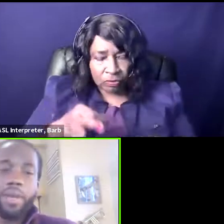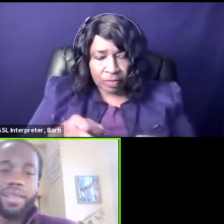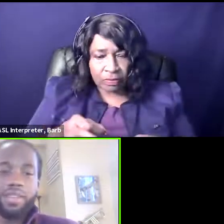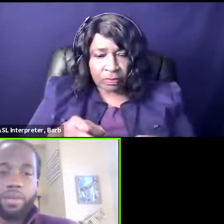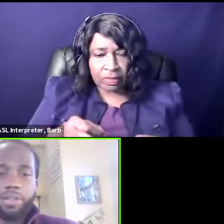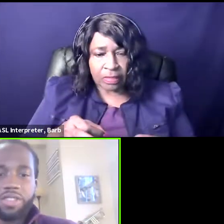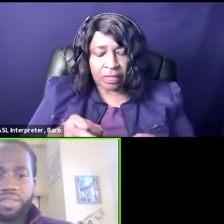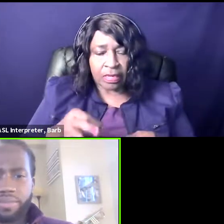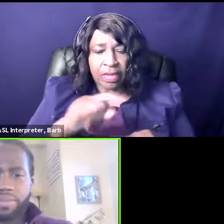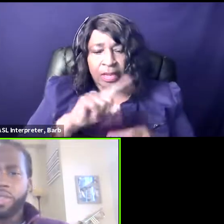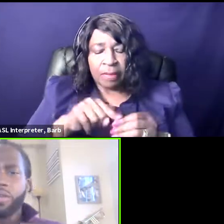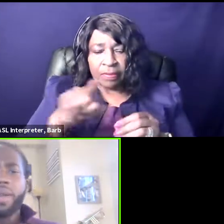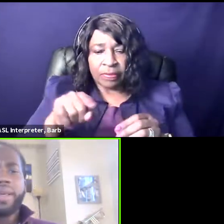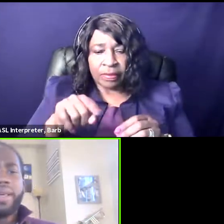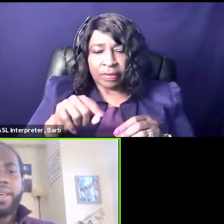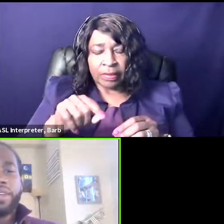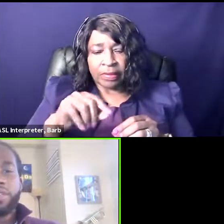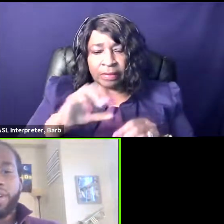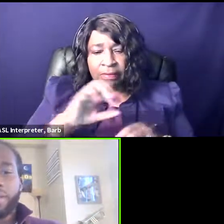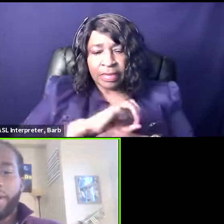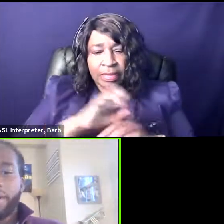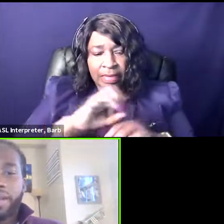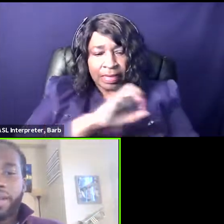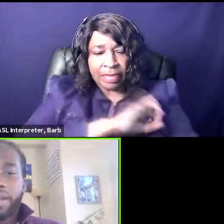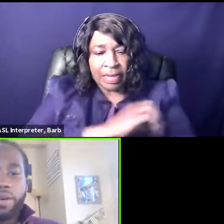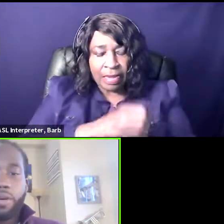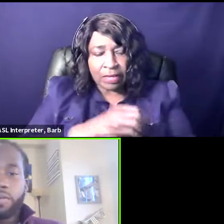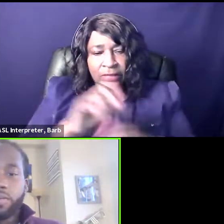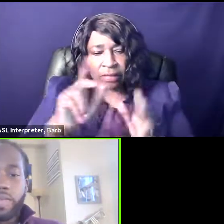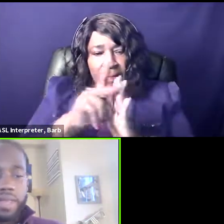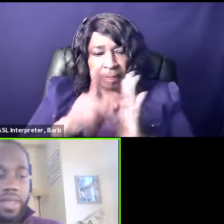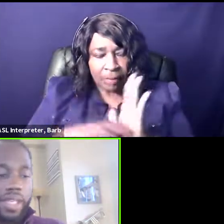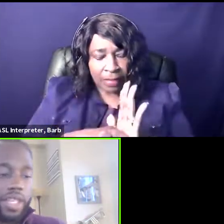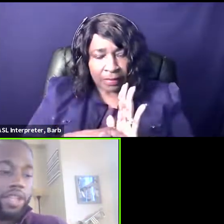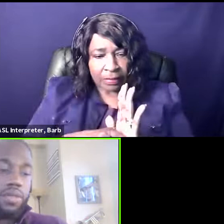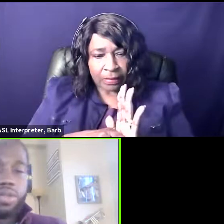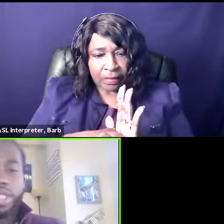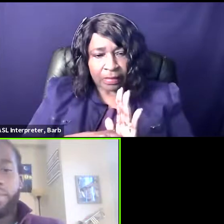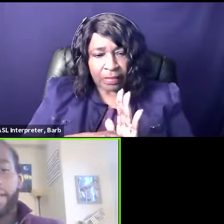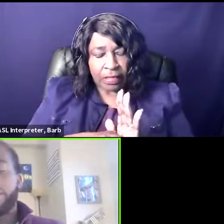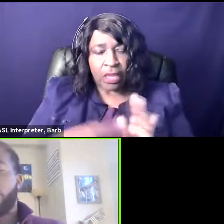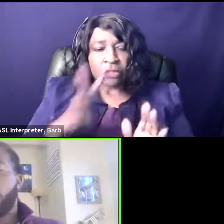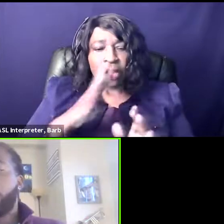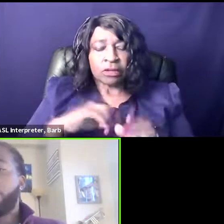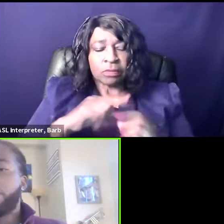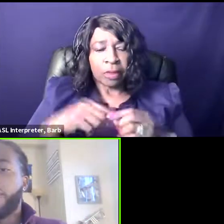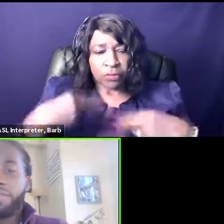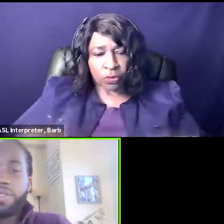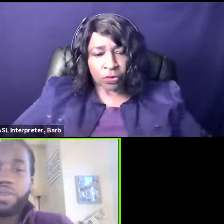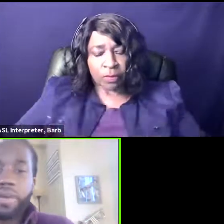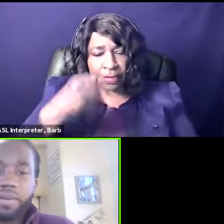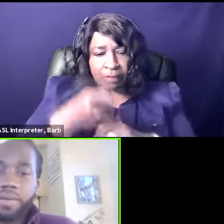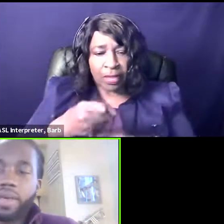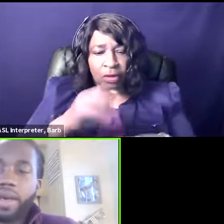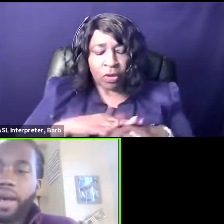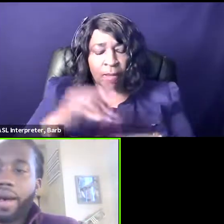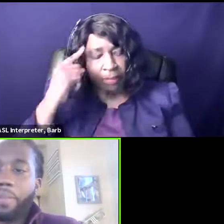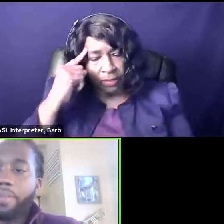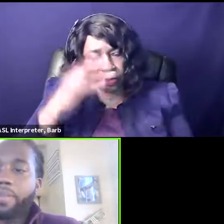energy policy approaches, right? You talked about, the huge impacts, right, on mental and physical